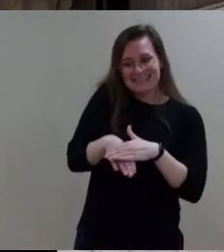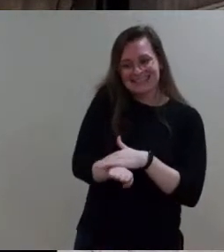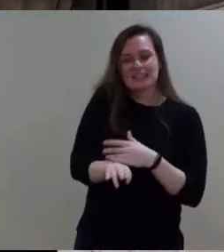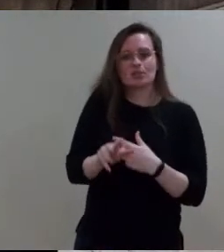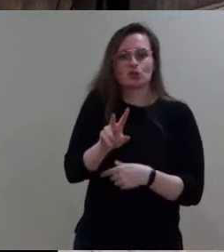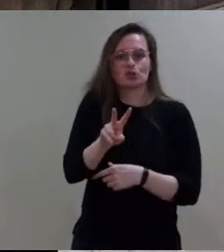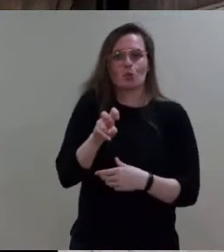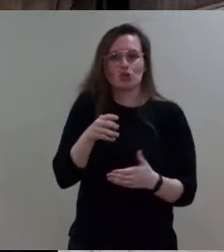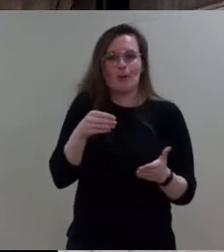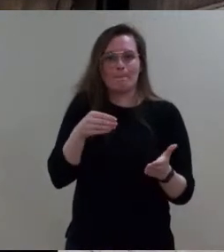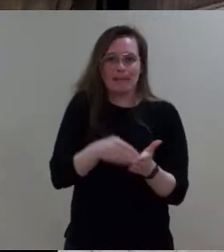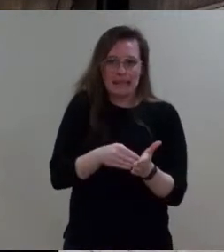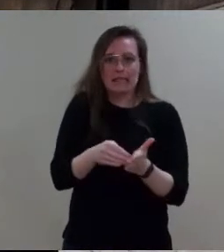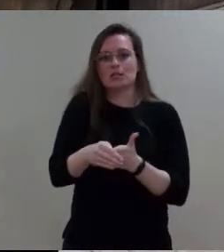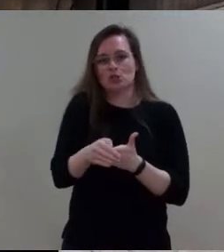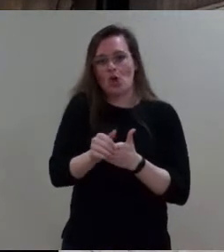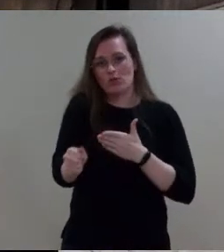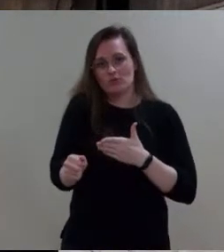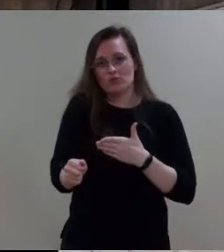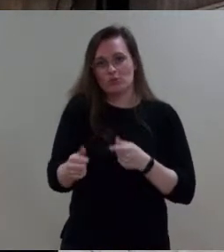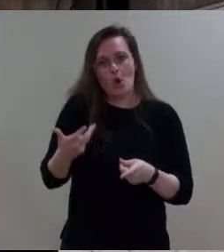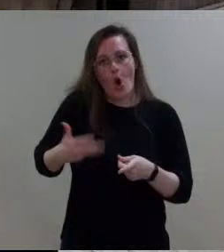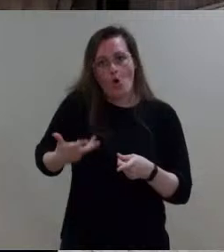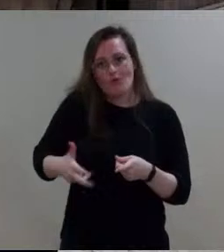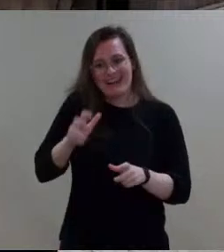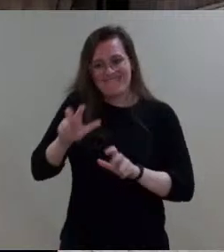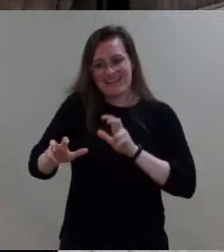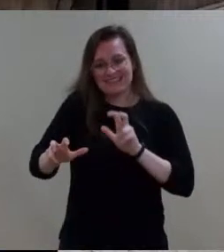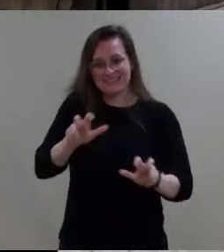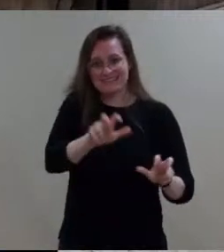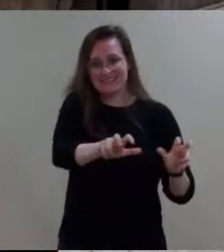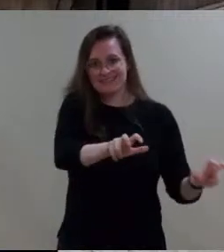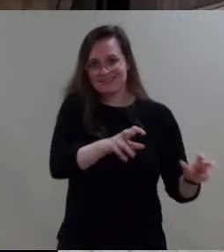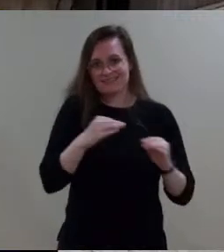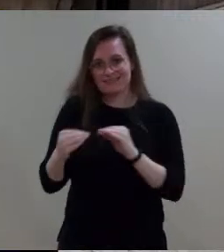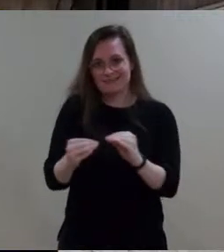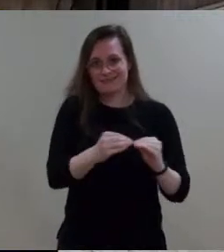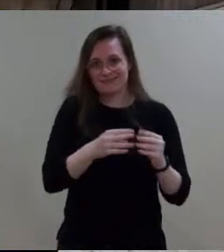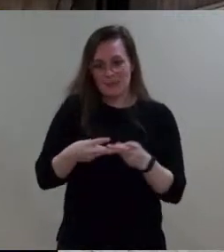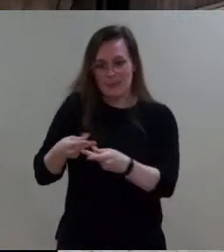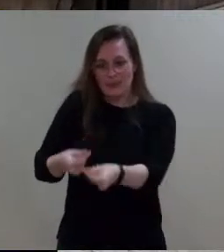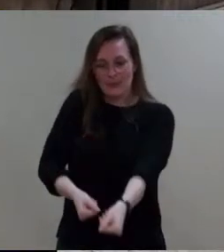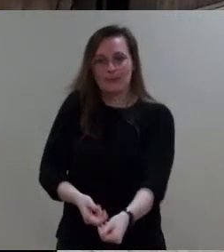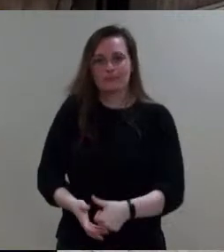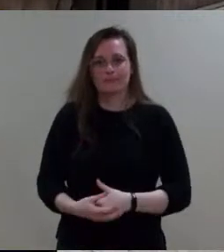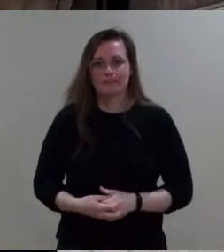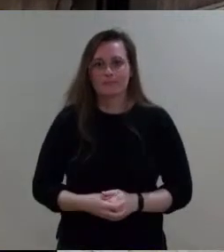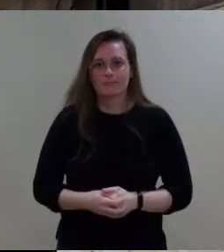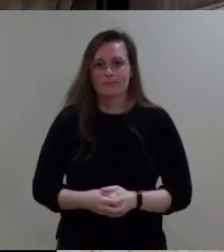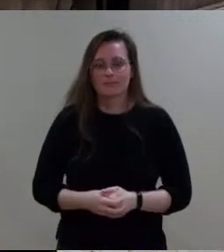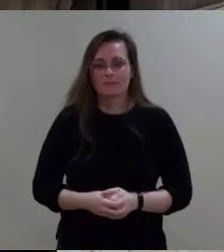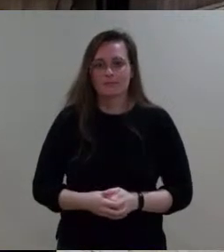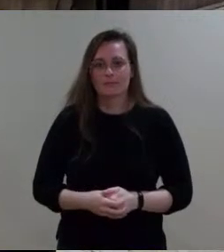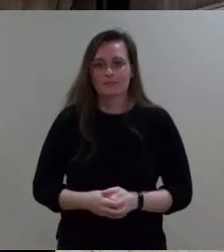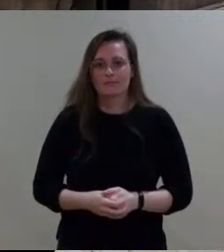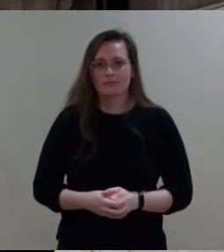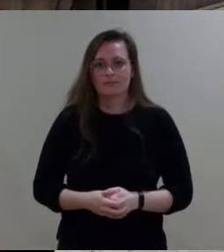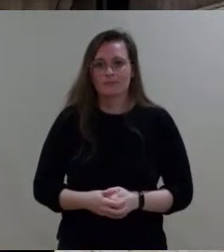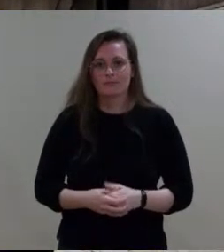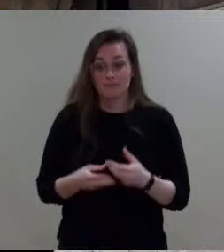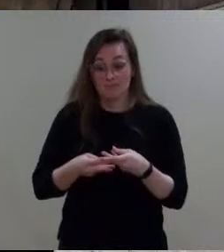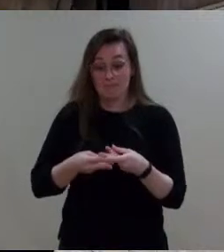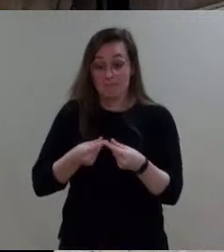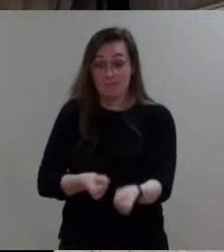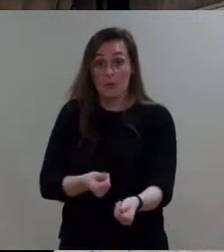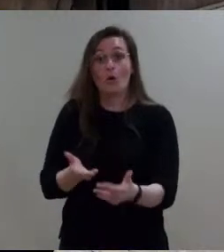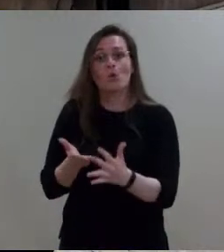in the town. So our capital expenditures are typically paid for through